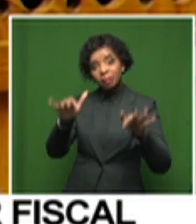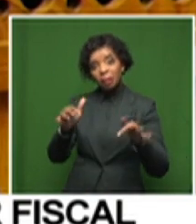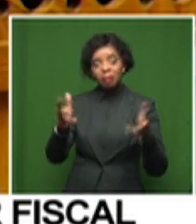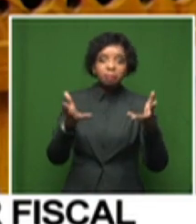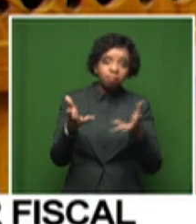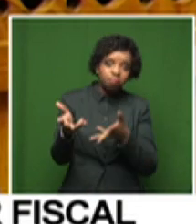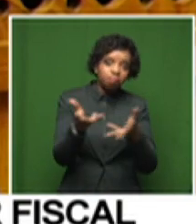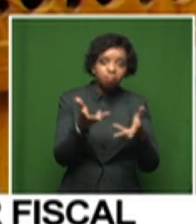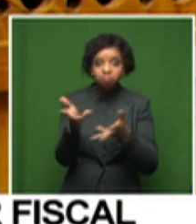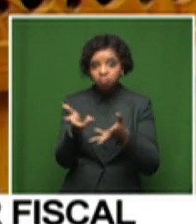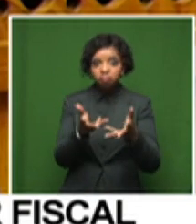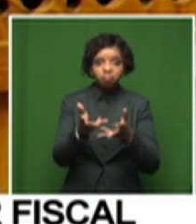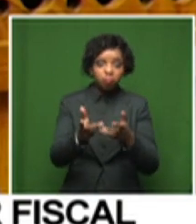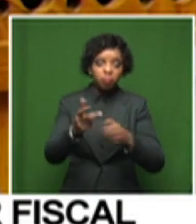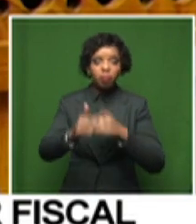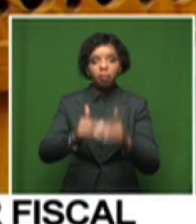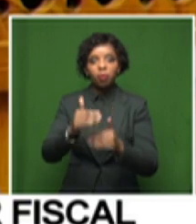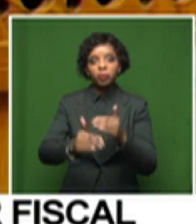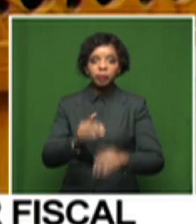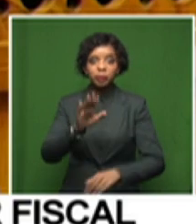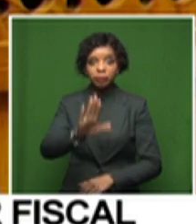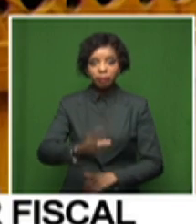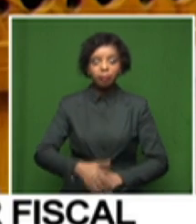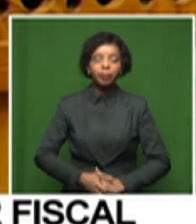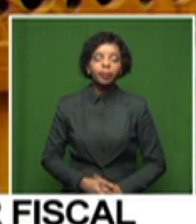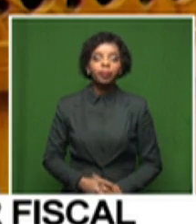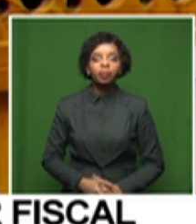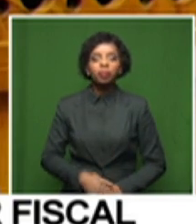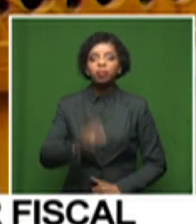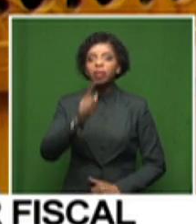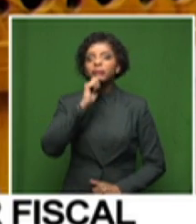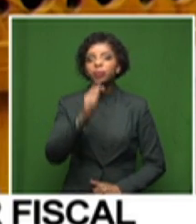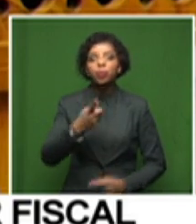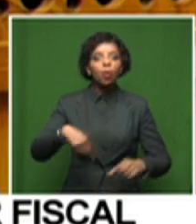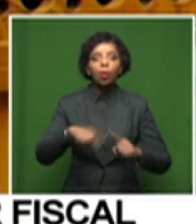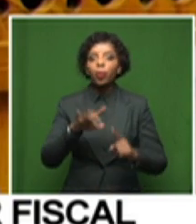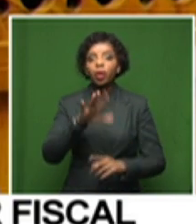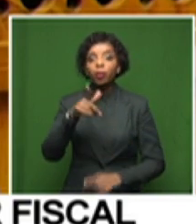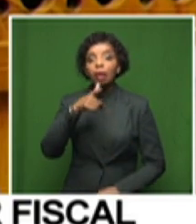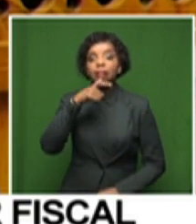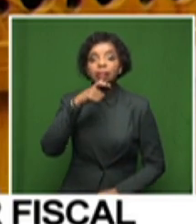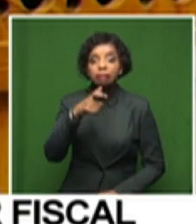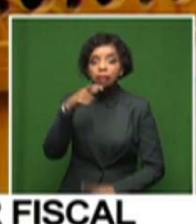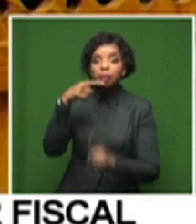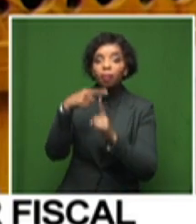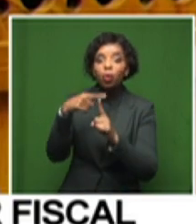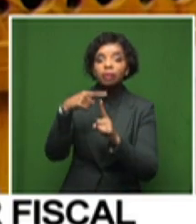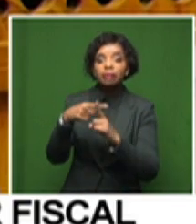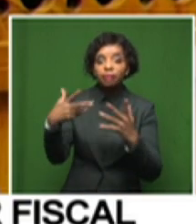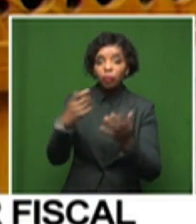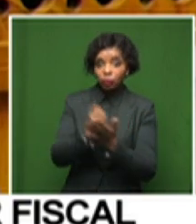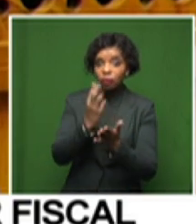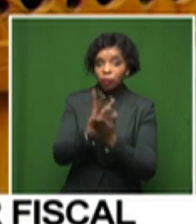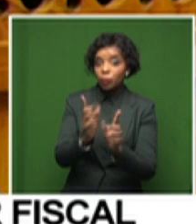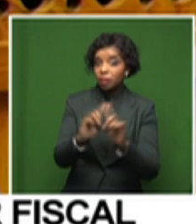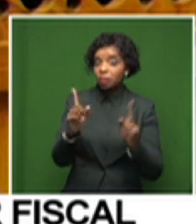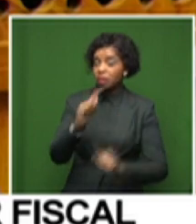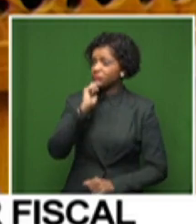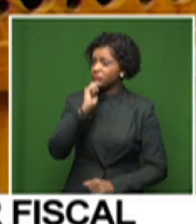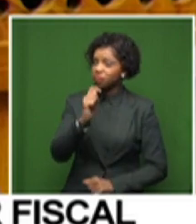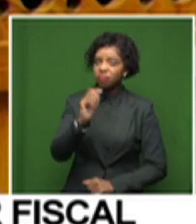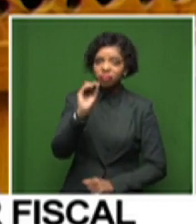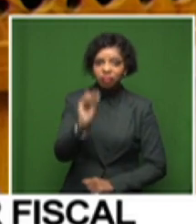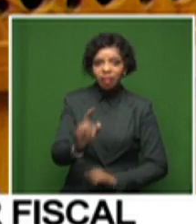helping people through the process. And very rarely do we say anything positive about the social workers, but they play an important role in